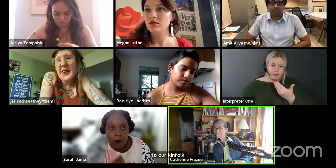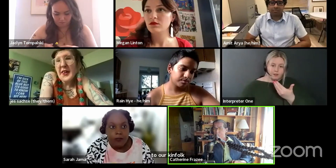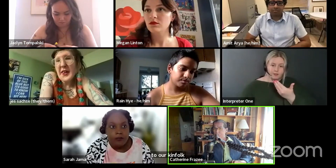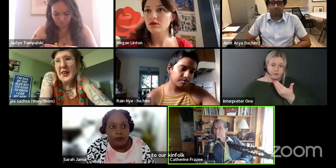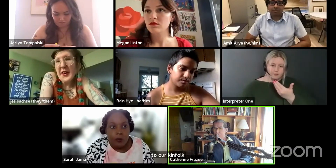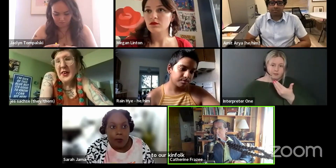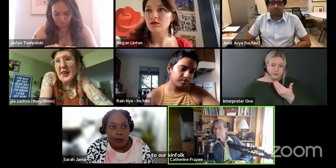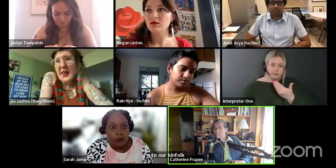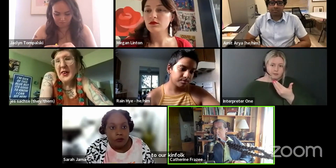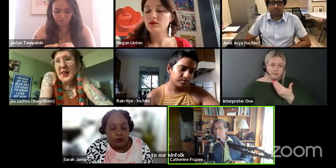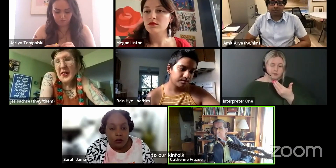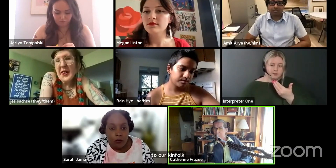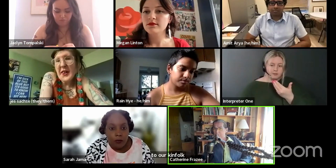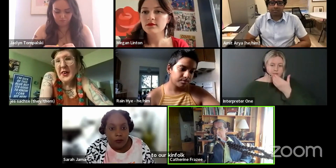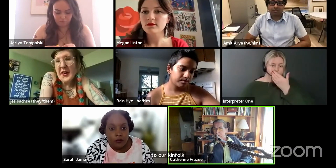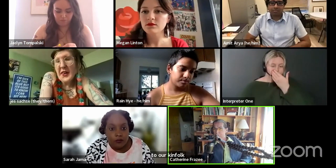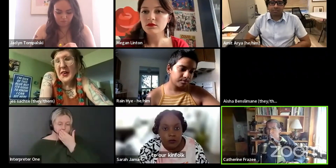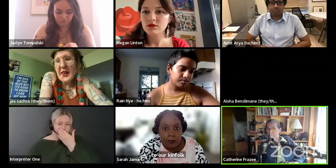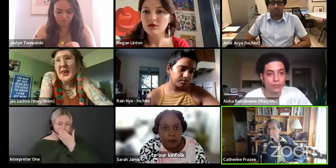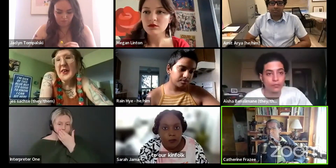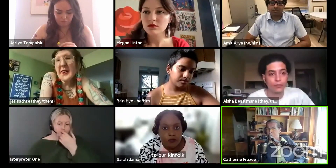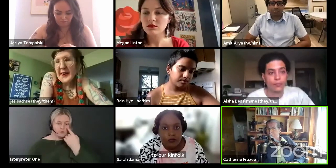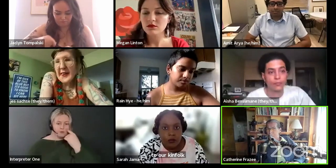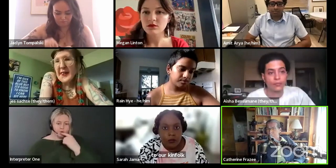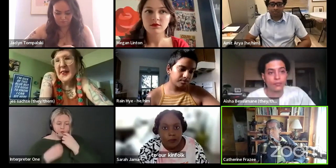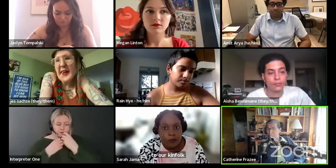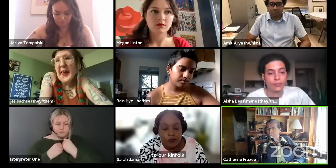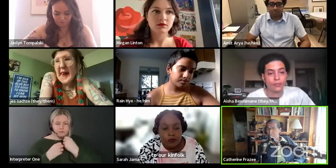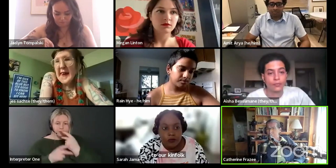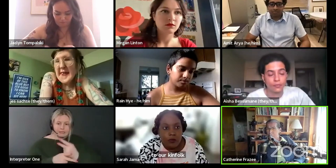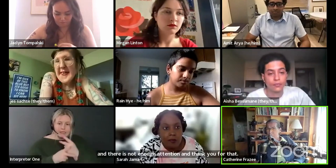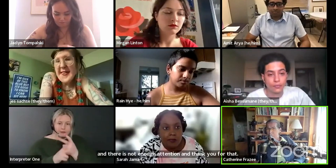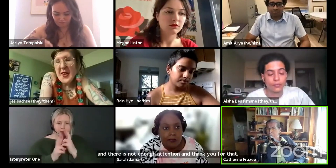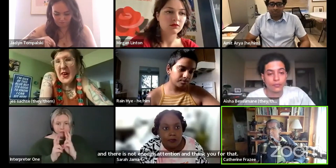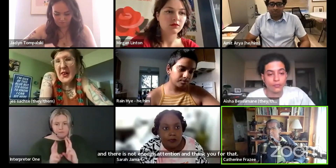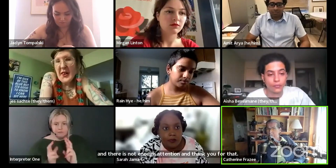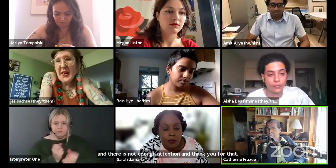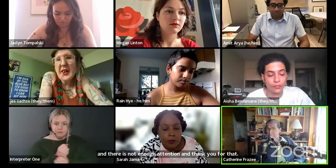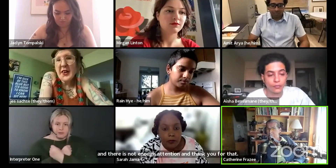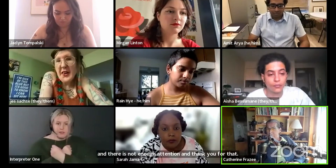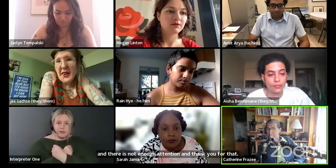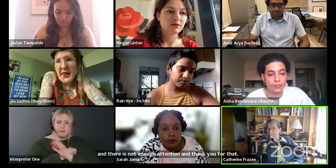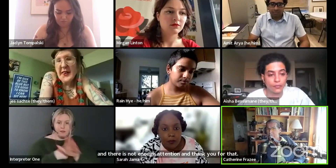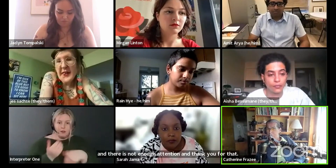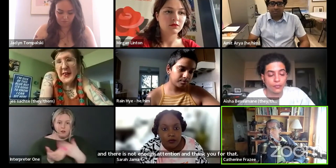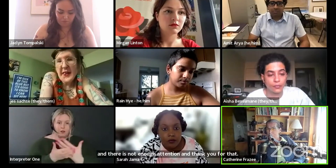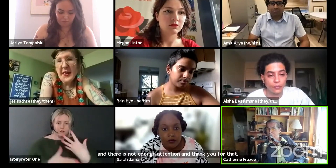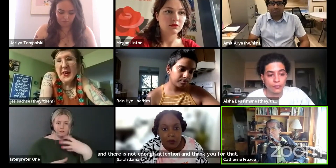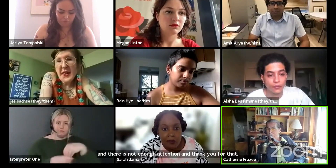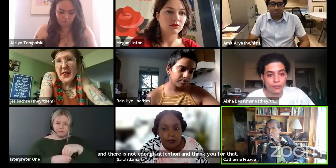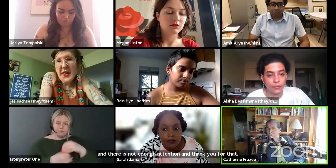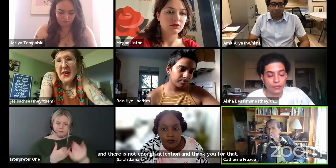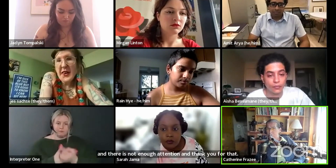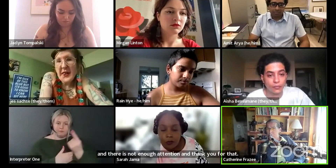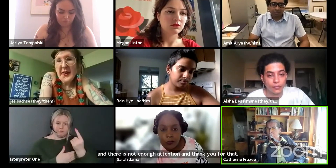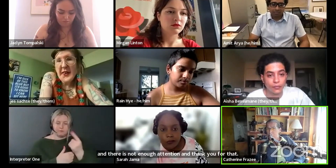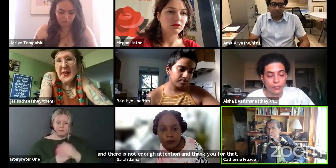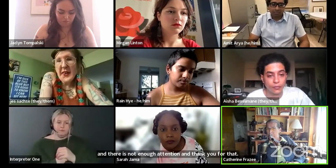and I thank you for the love and care and respect with which you've all done that. Thank you